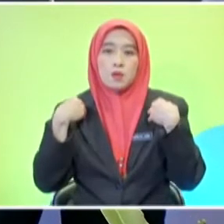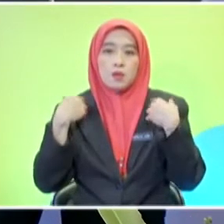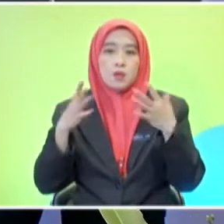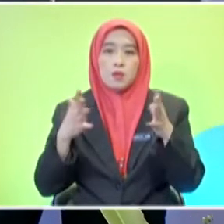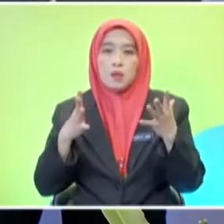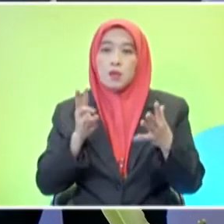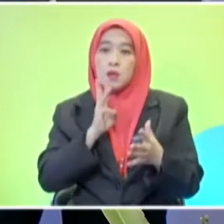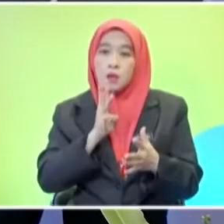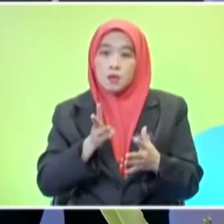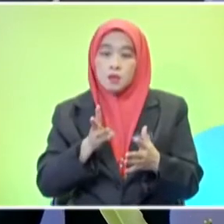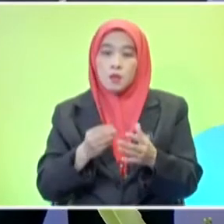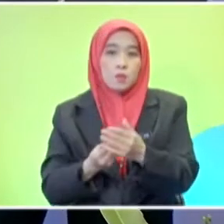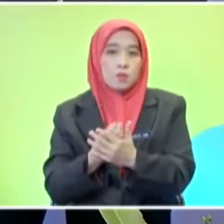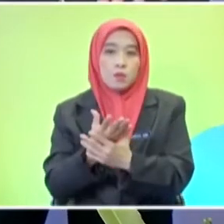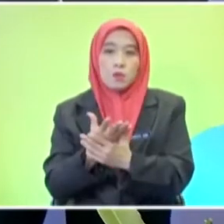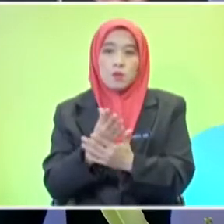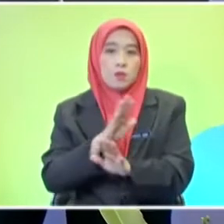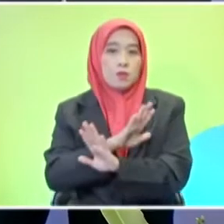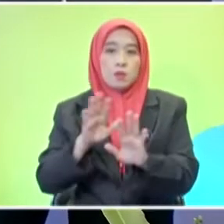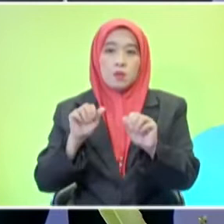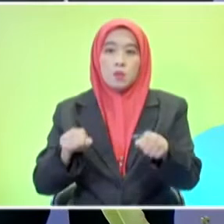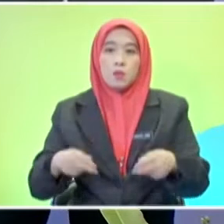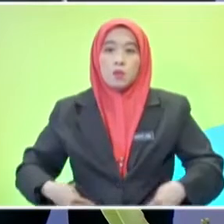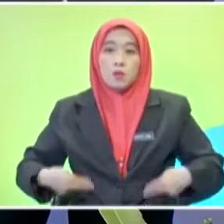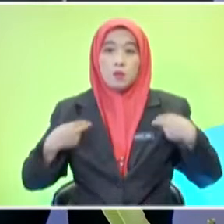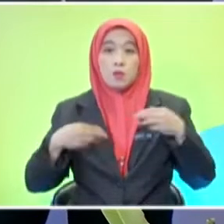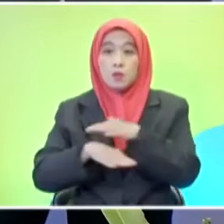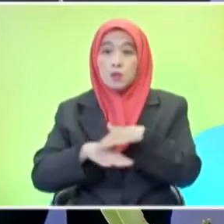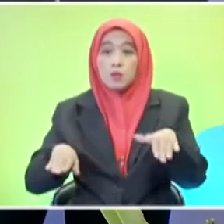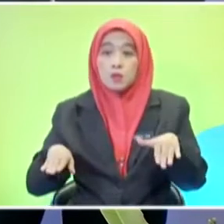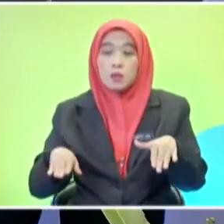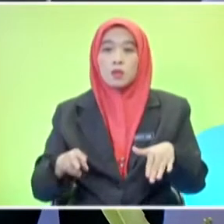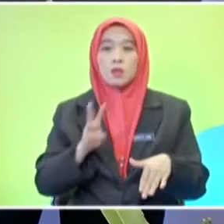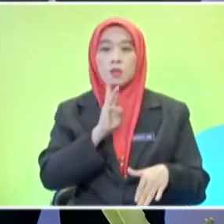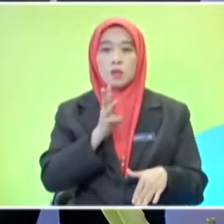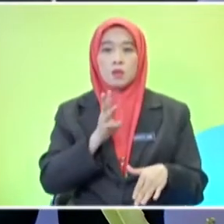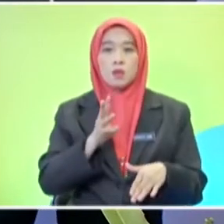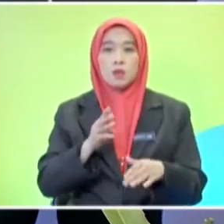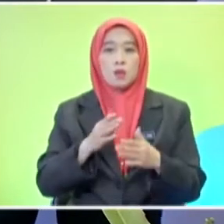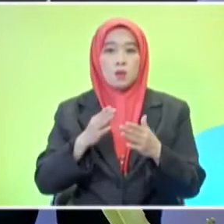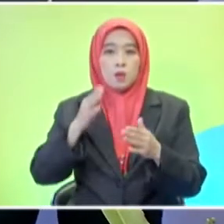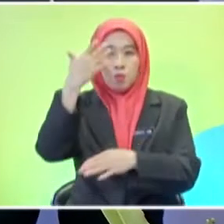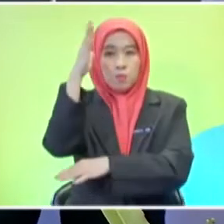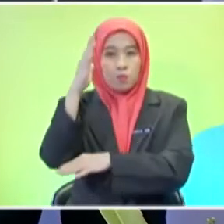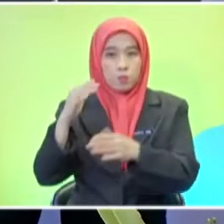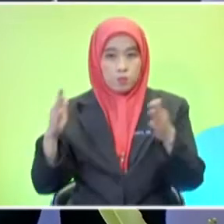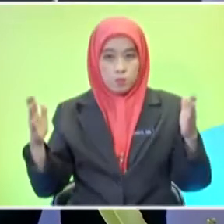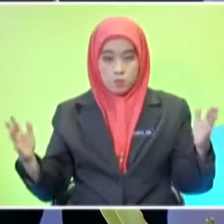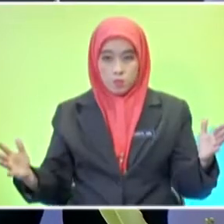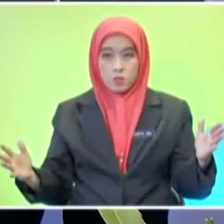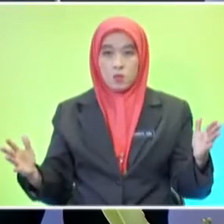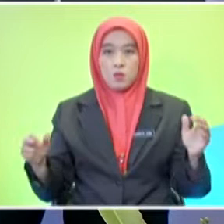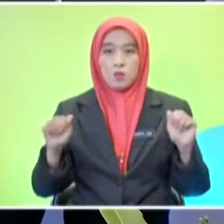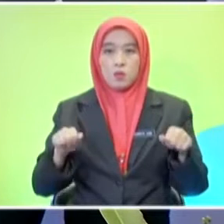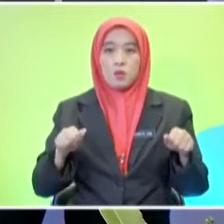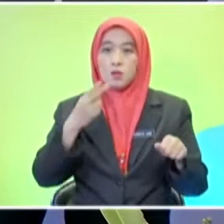water, then plants will definitely compete for water. They look for water underground. So big trees like the one on the right, you can see